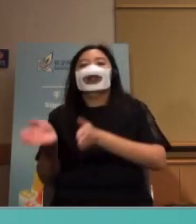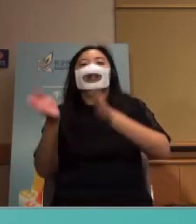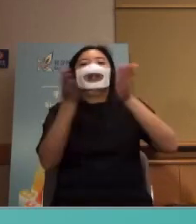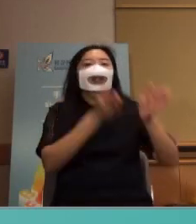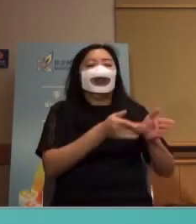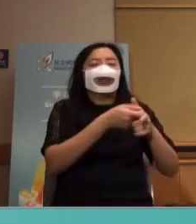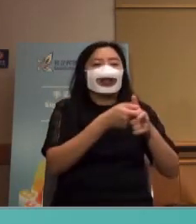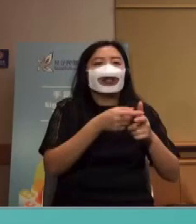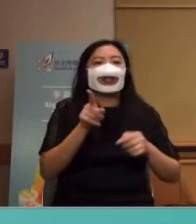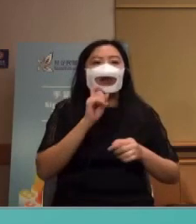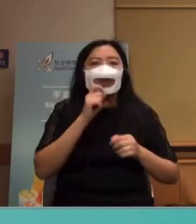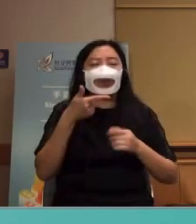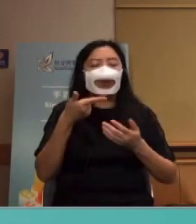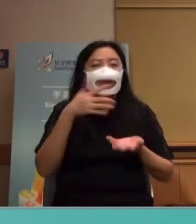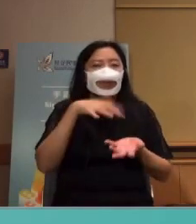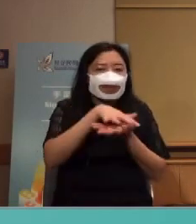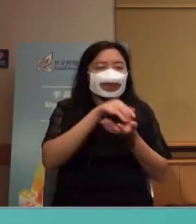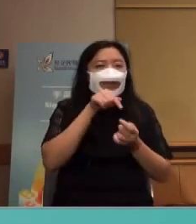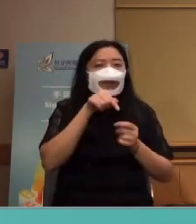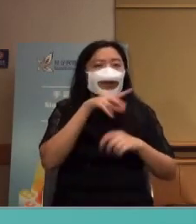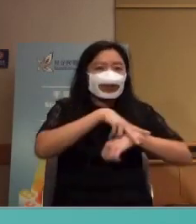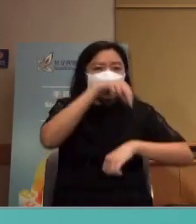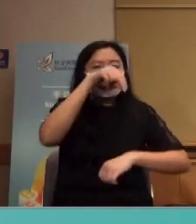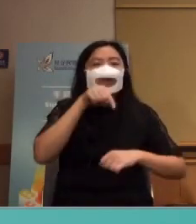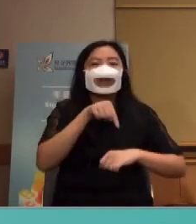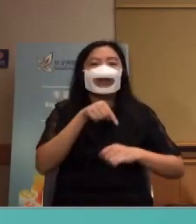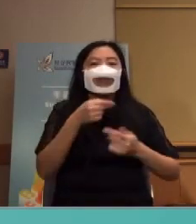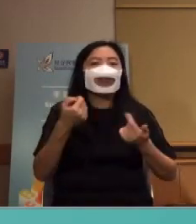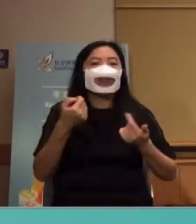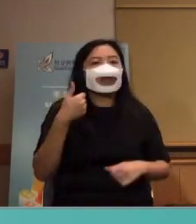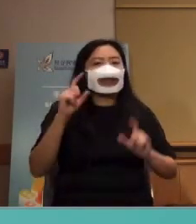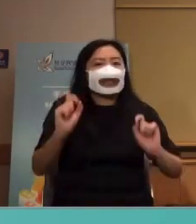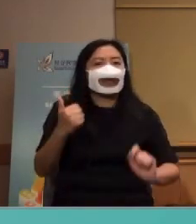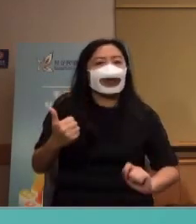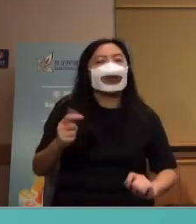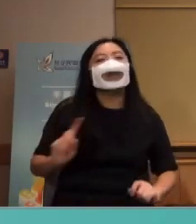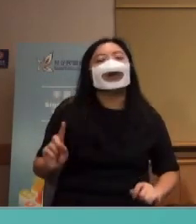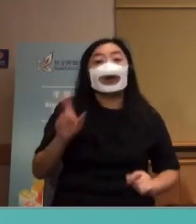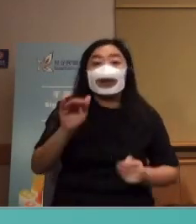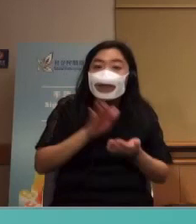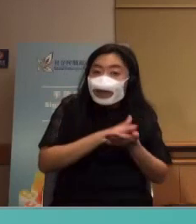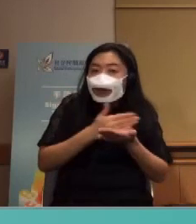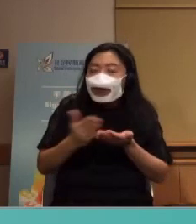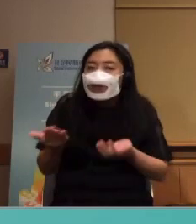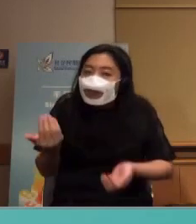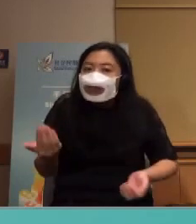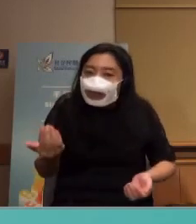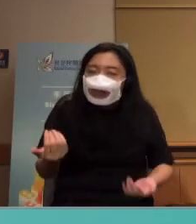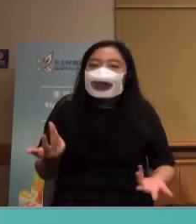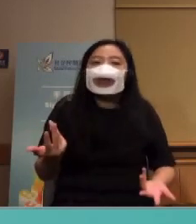mean to you? And would you be able to share a little bit more of your experiences and insights that you have gleaned